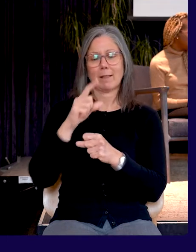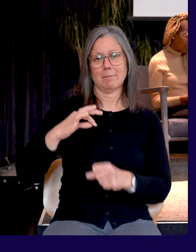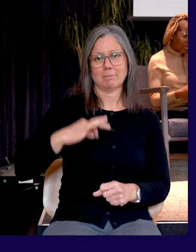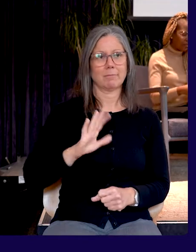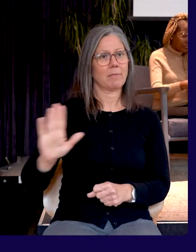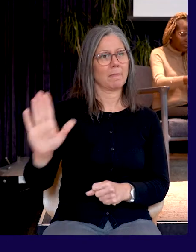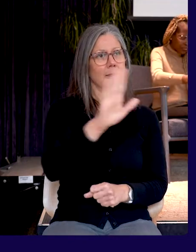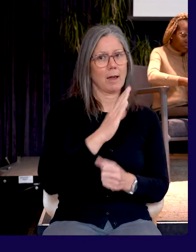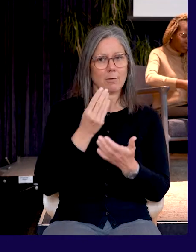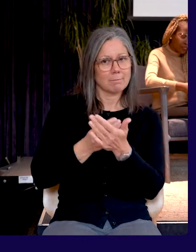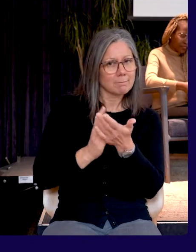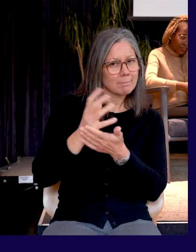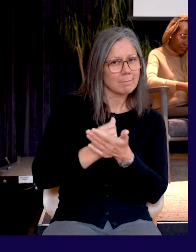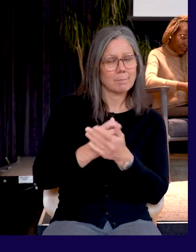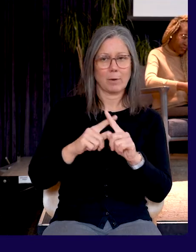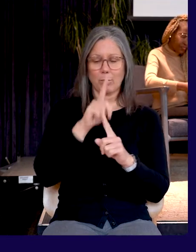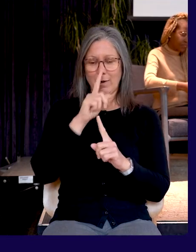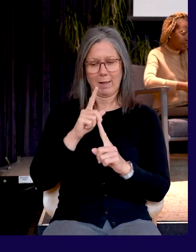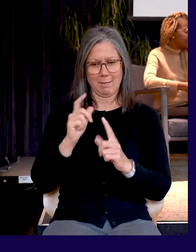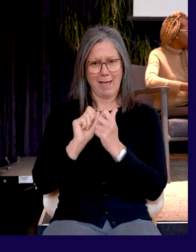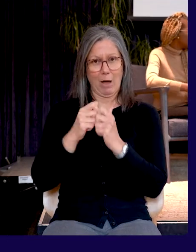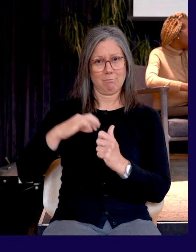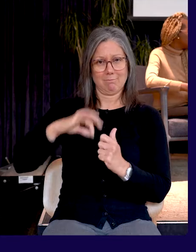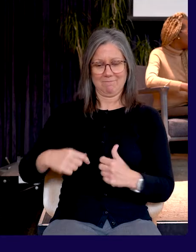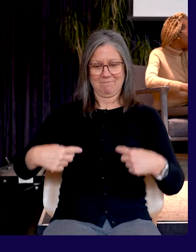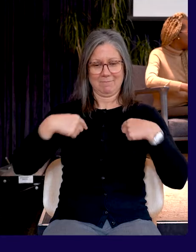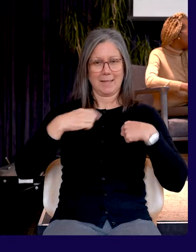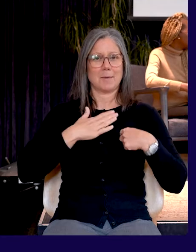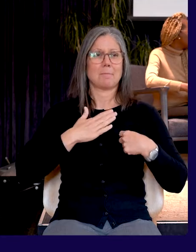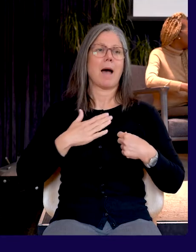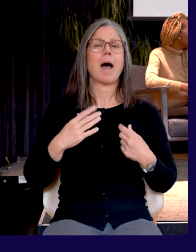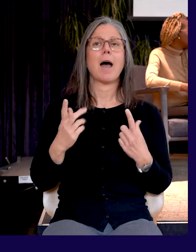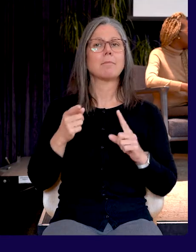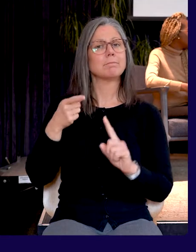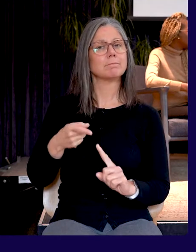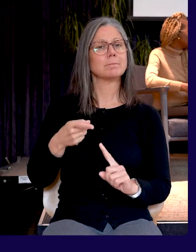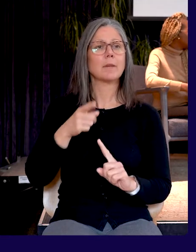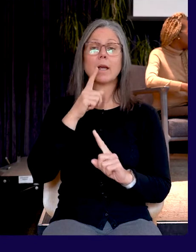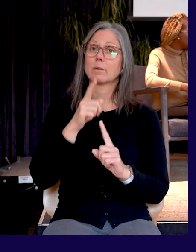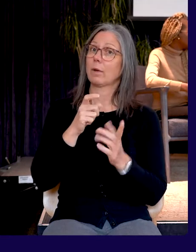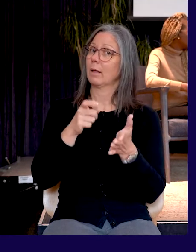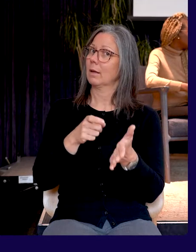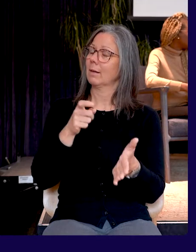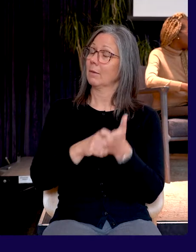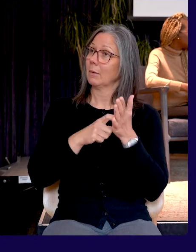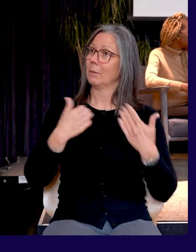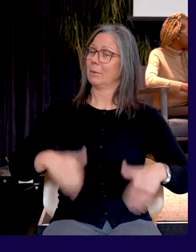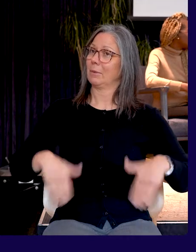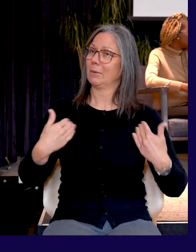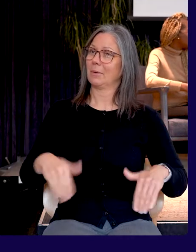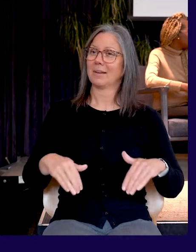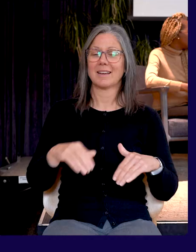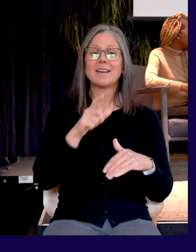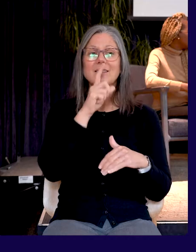bottom line, but the part of me that attributes to my bottom line. And it's a very tall order, I must say, and